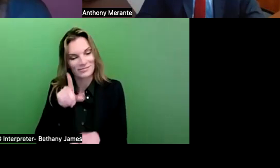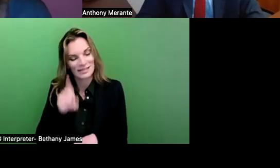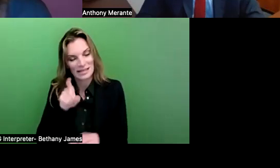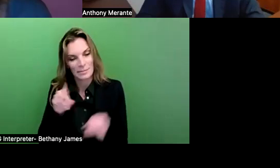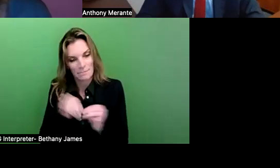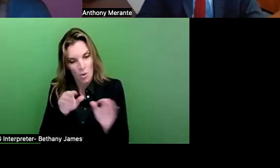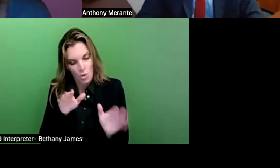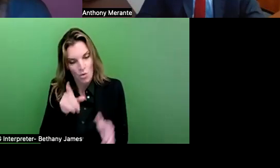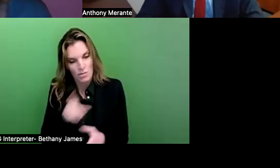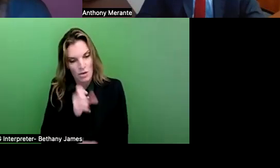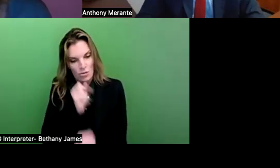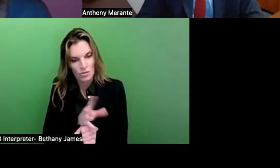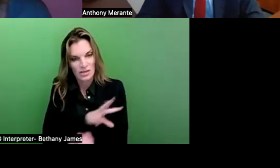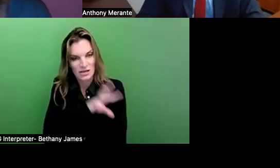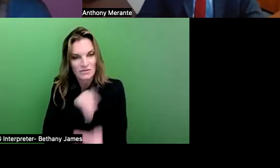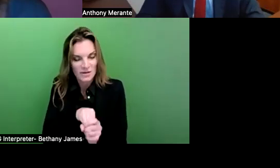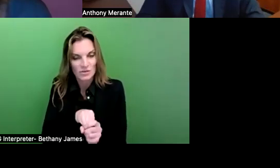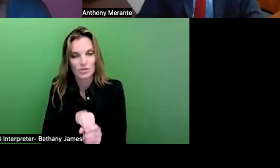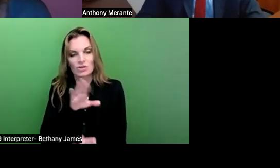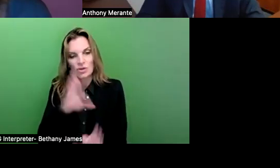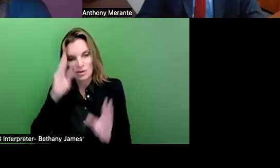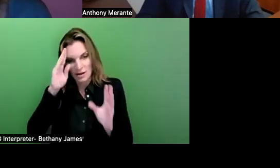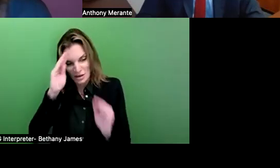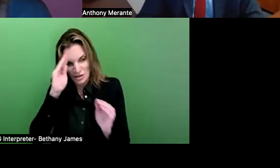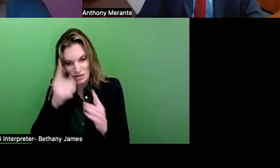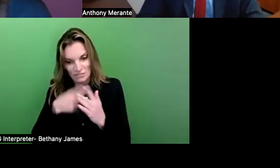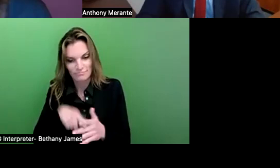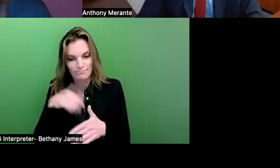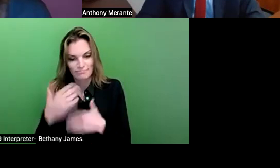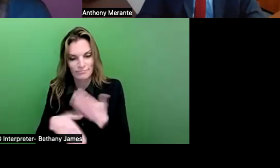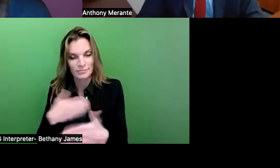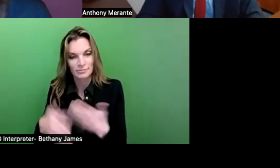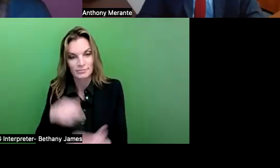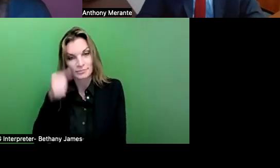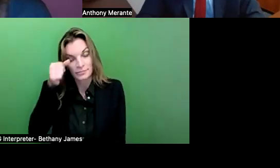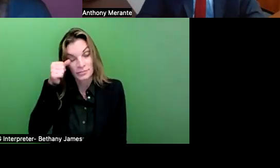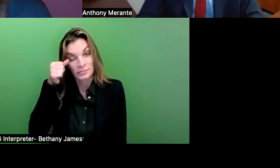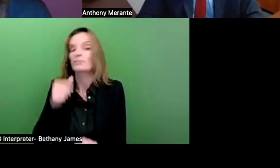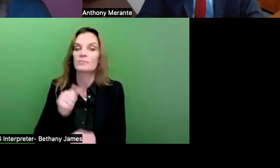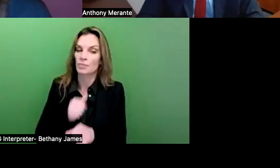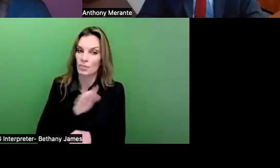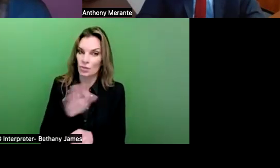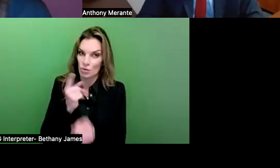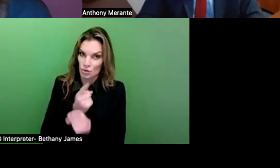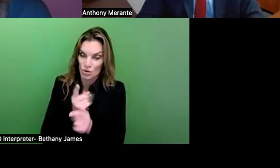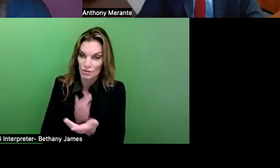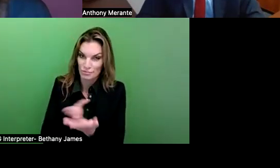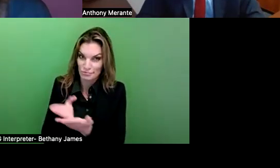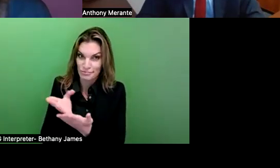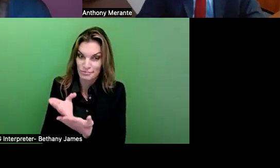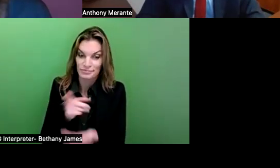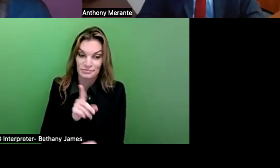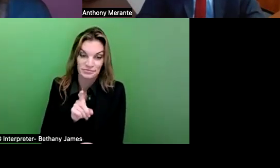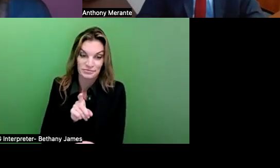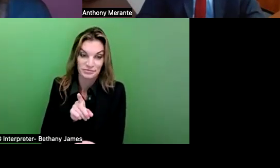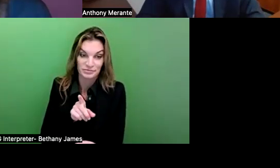at the beginning of their educational careers and setting them on the correct course. Is it mean money? Possibly